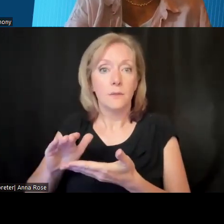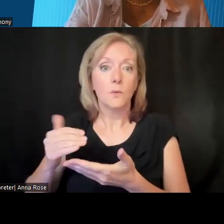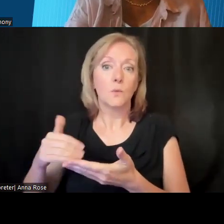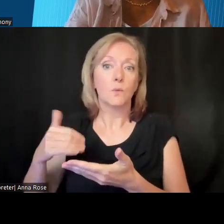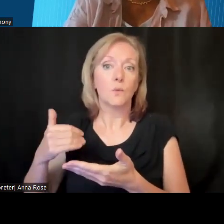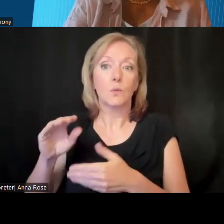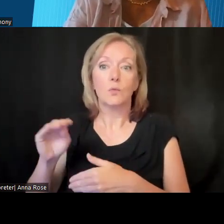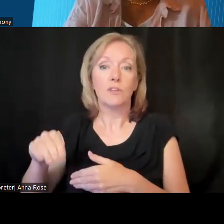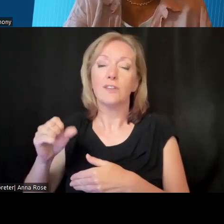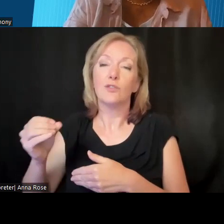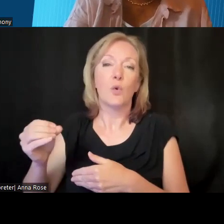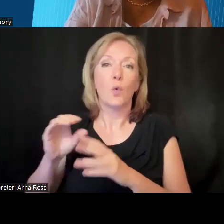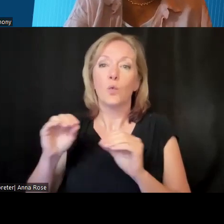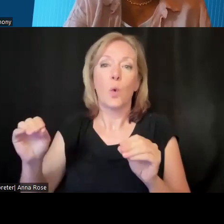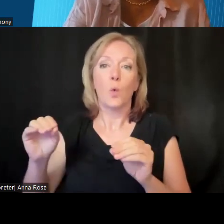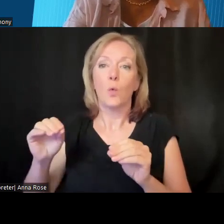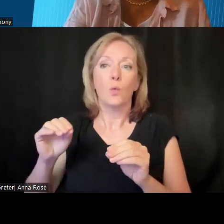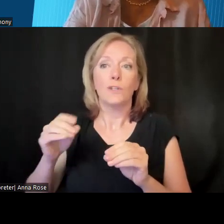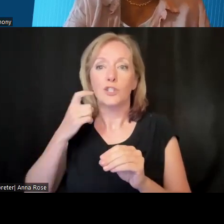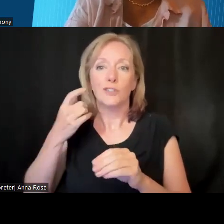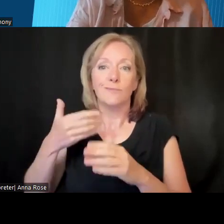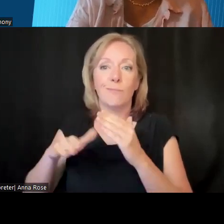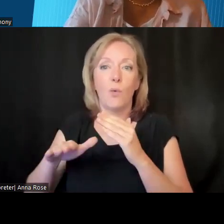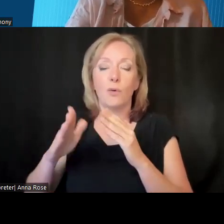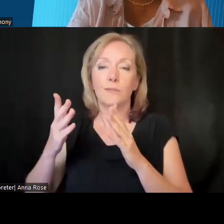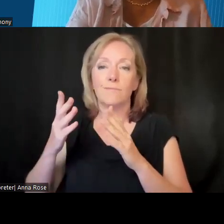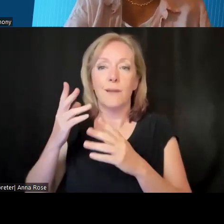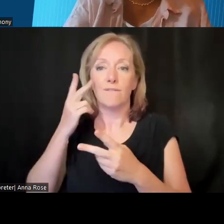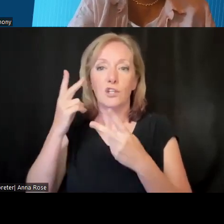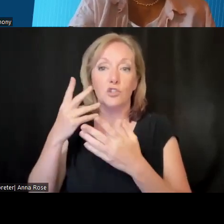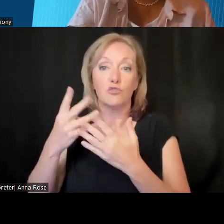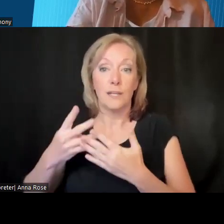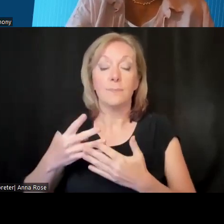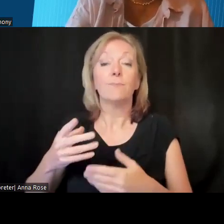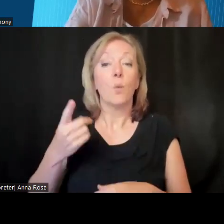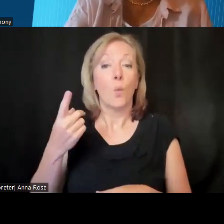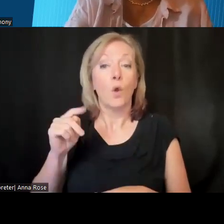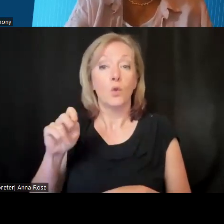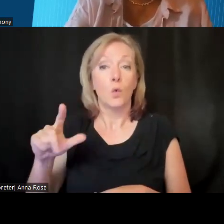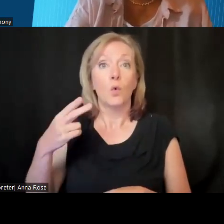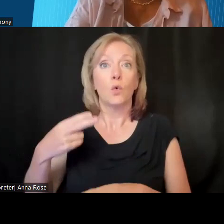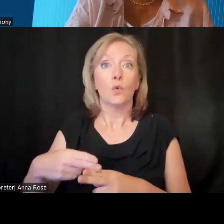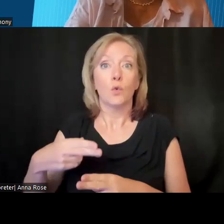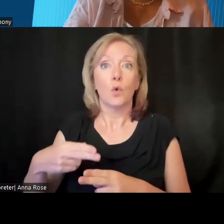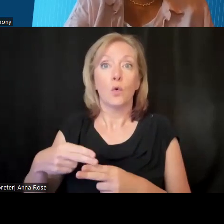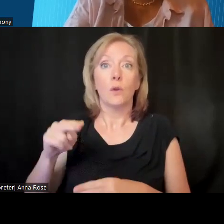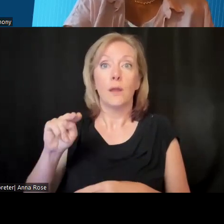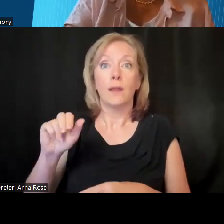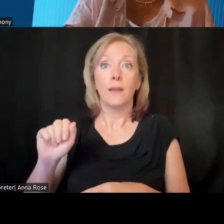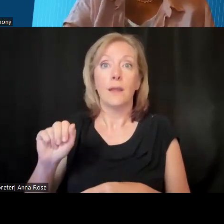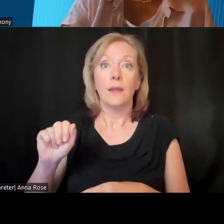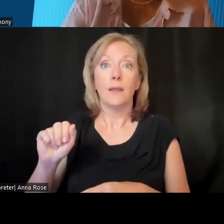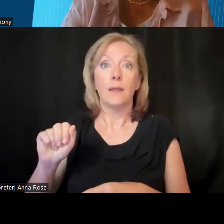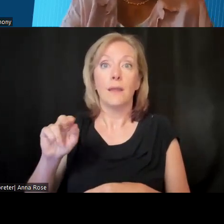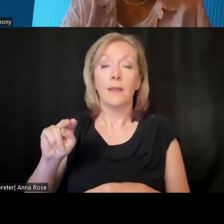vision screening. There is a tool, and some of you may have heard of this, the Neonatal Assessment Visual European Grid.